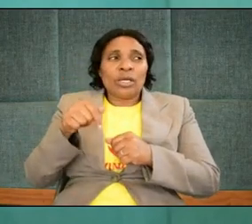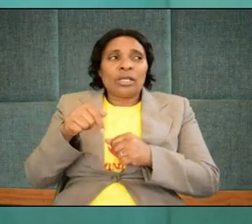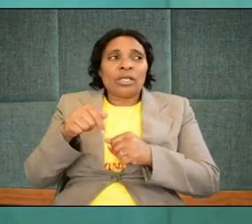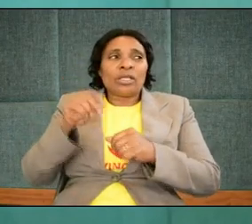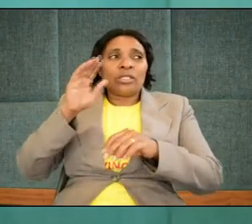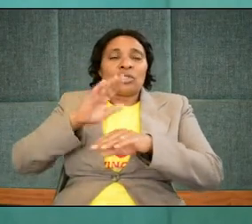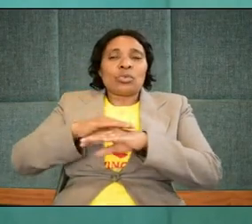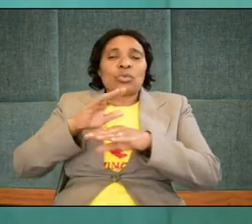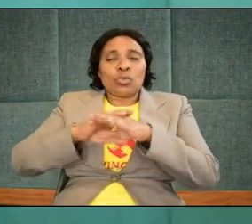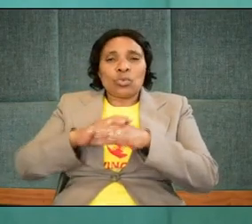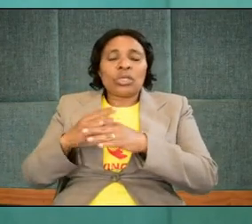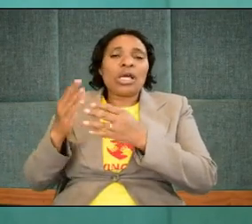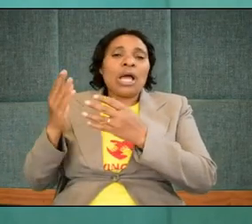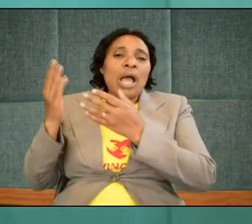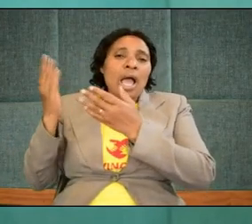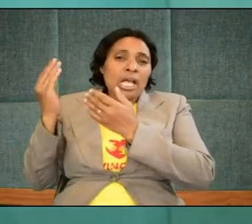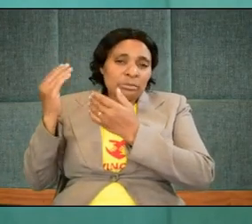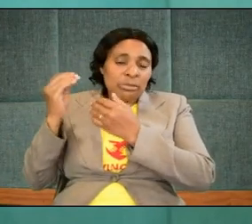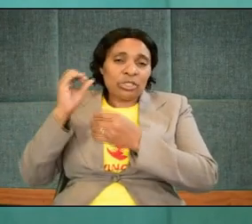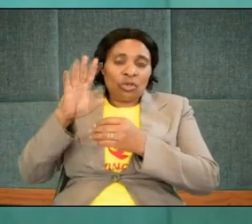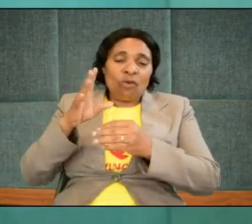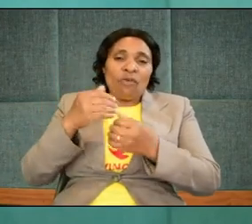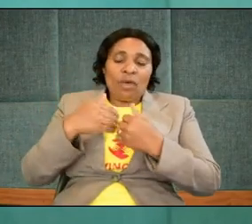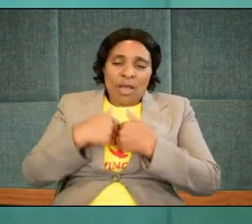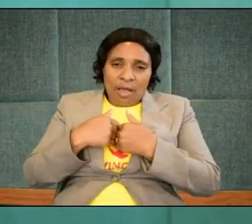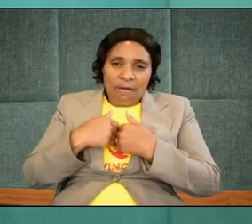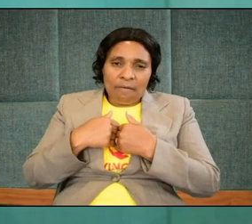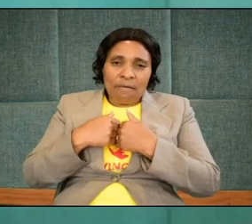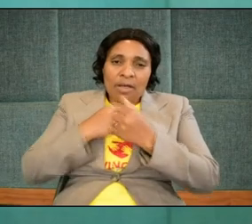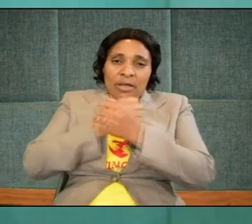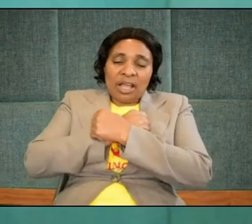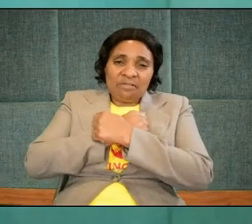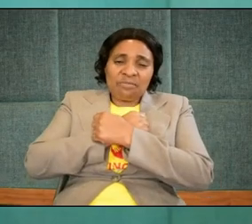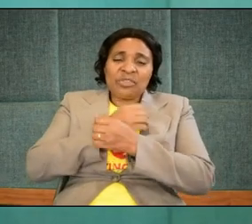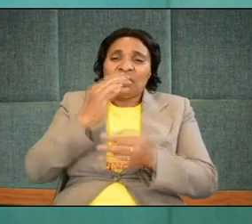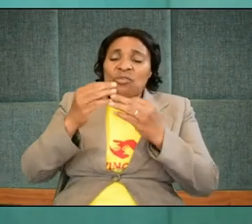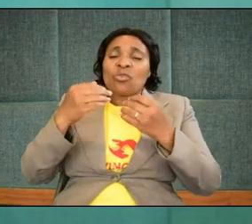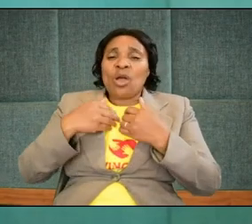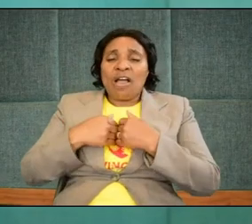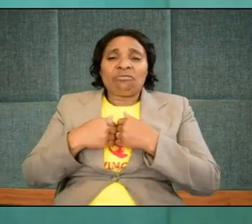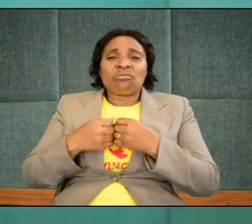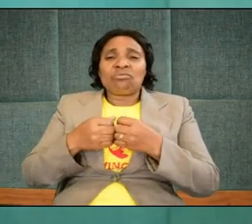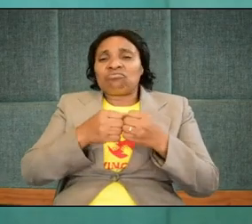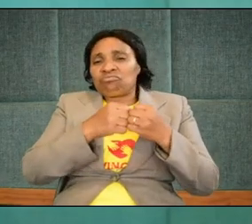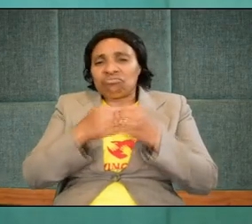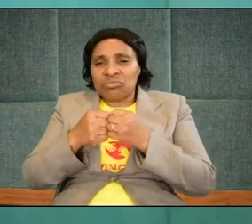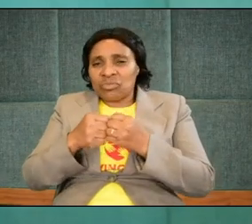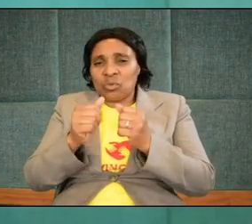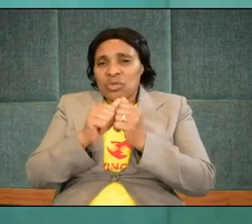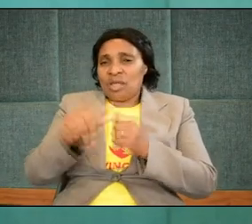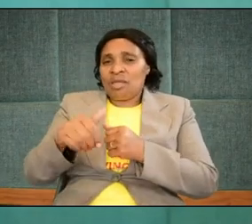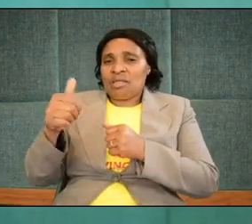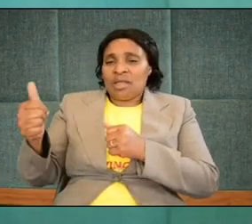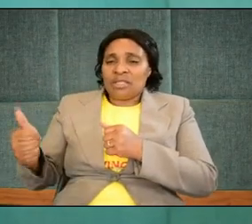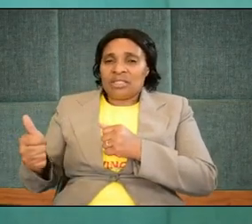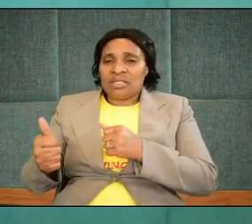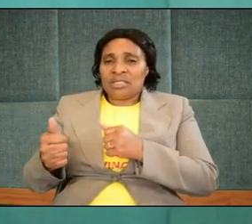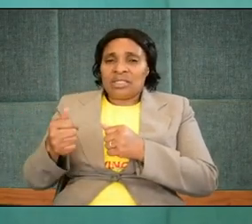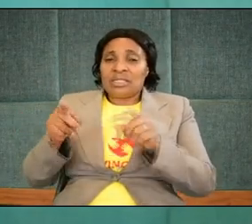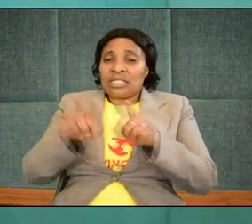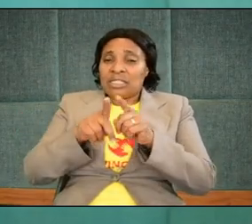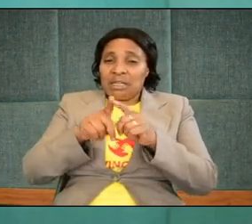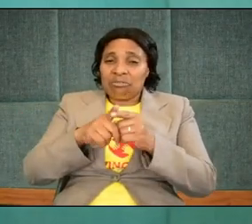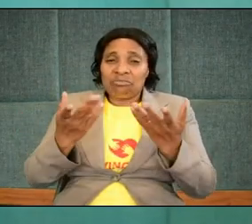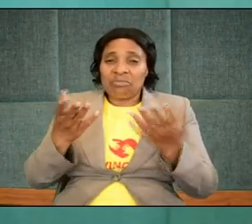a really good aspect to have, a really good trait to have, especially when you find yourself comparing to others. Mm-hmm. You see, like here the Israelites